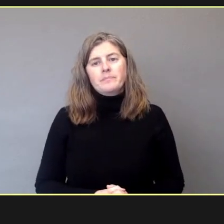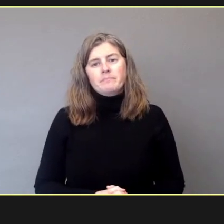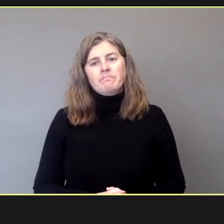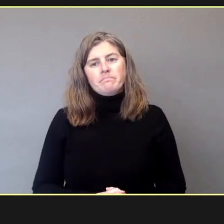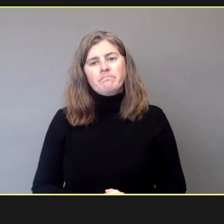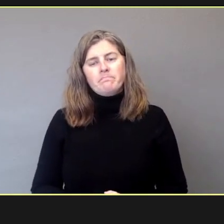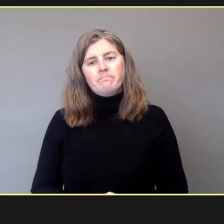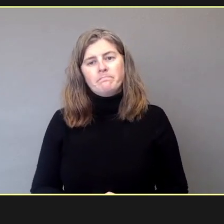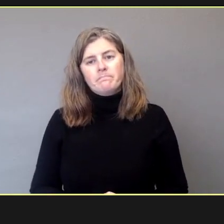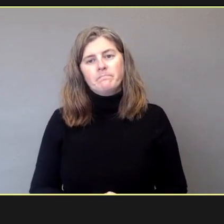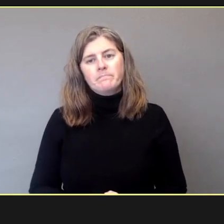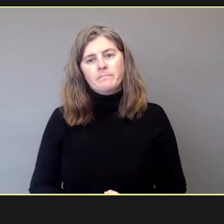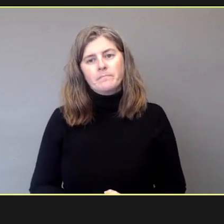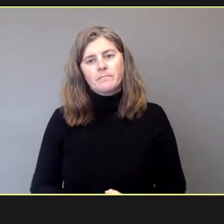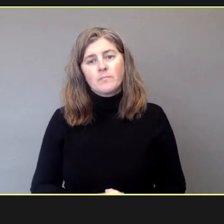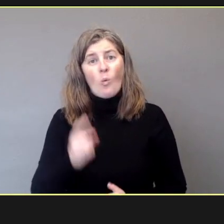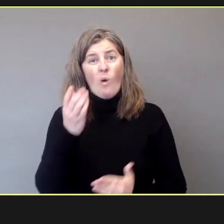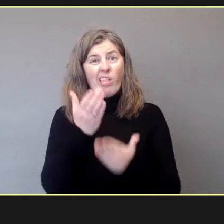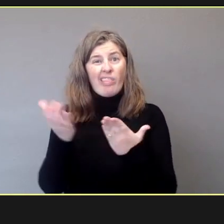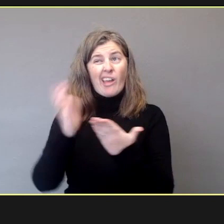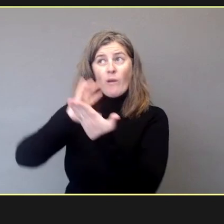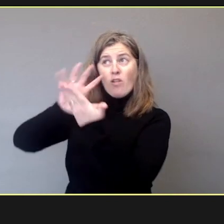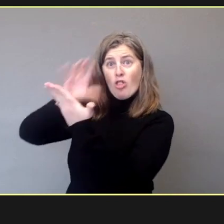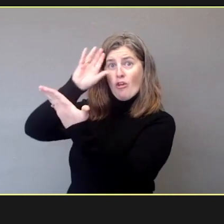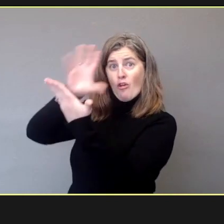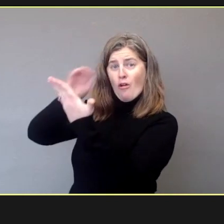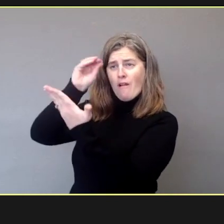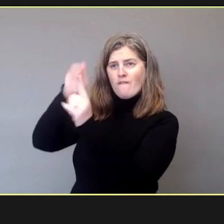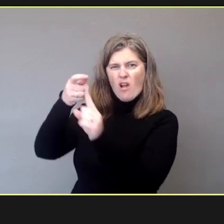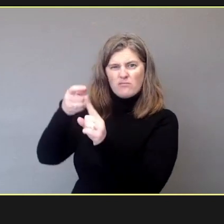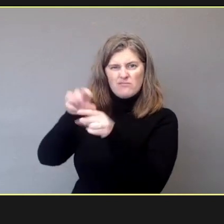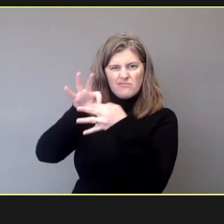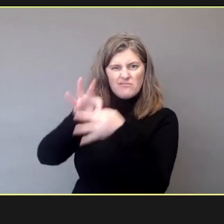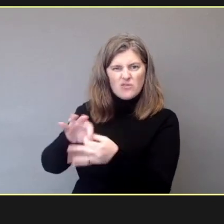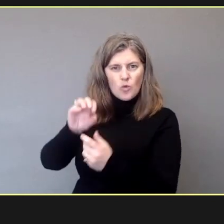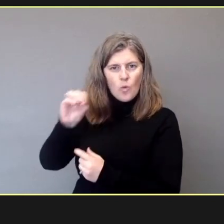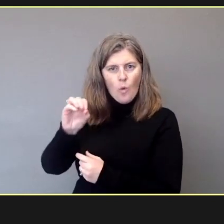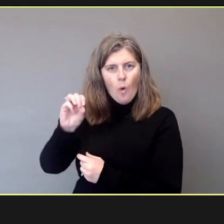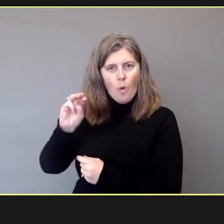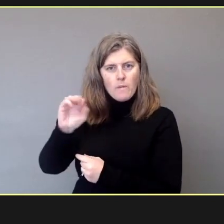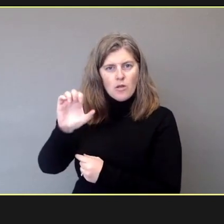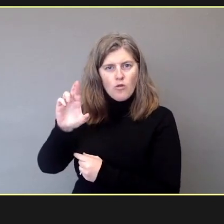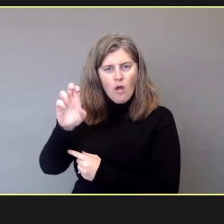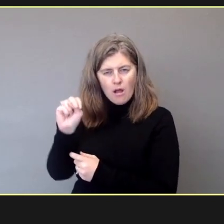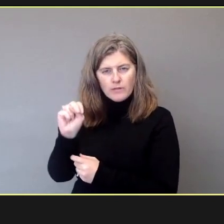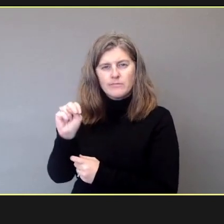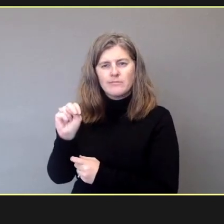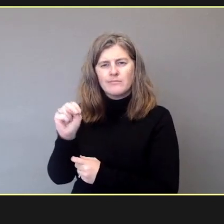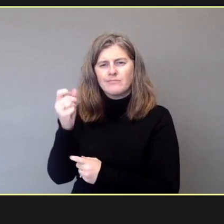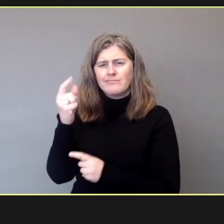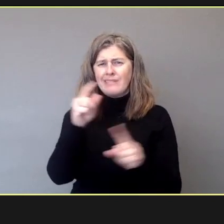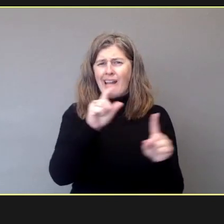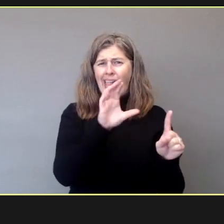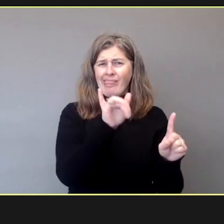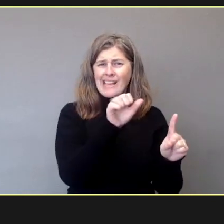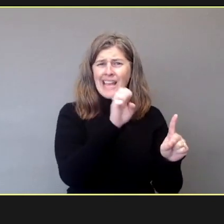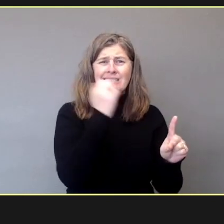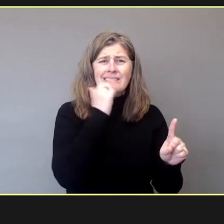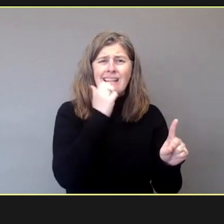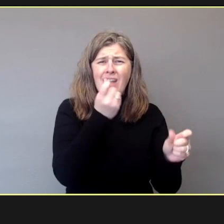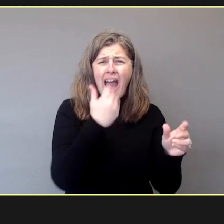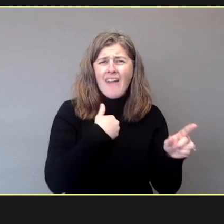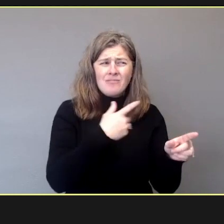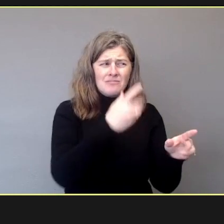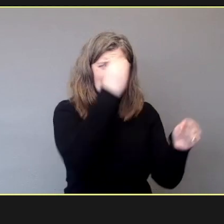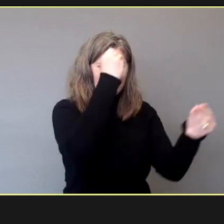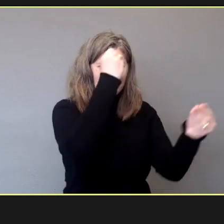there's with one of the things we've learned from Omicron is the case counts don't tell the whole story. And the real thing